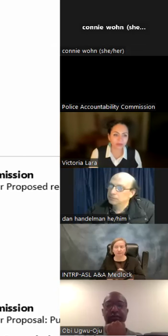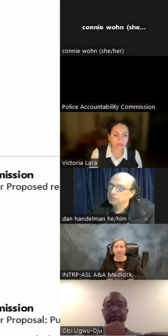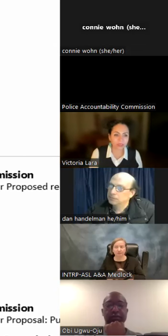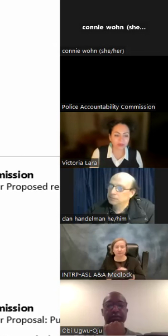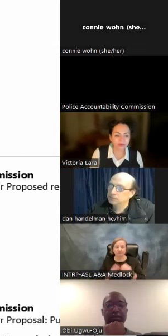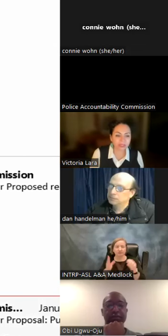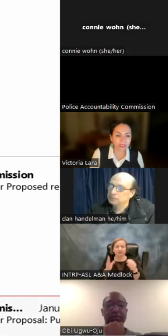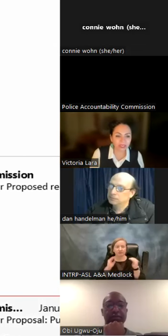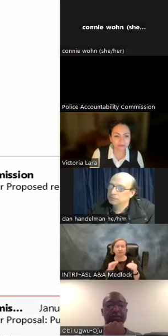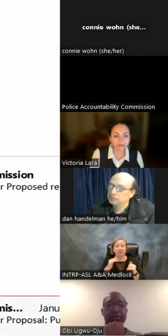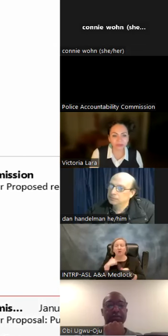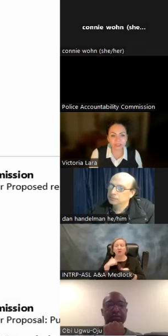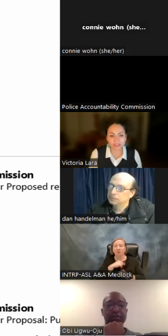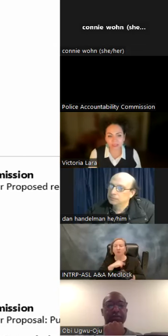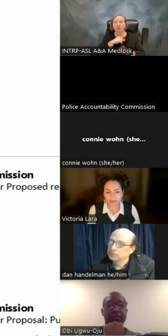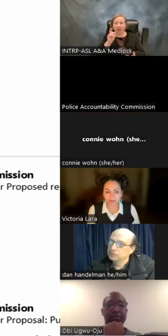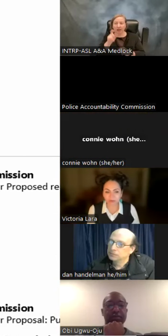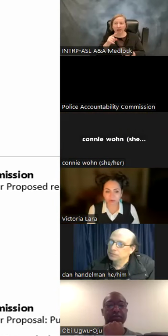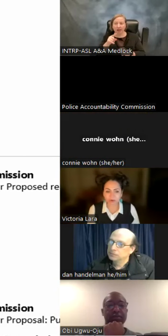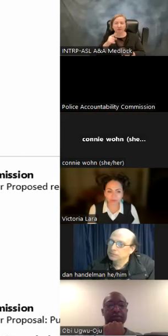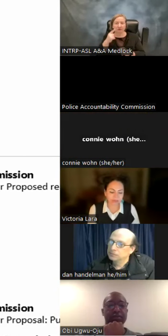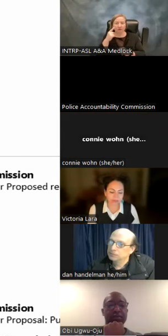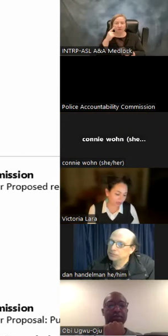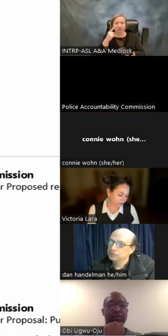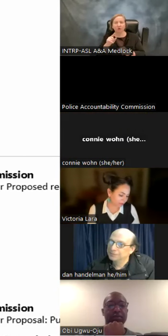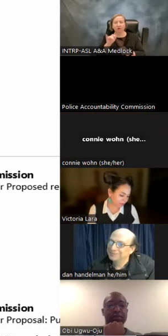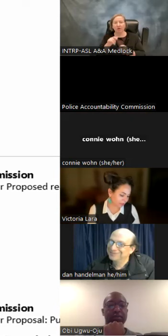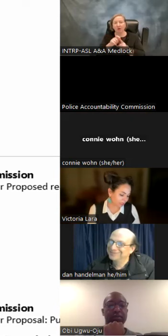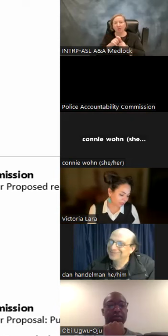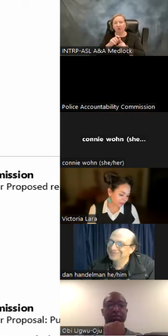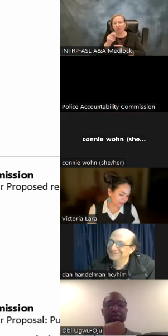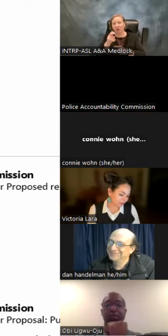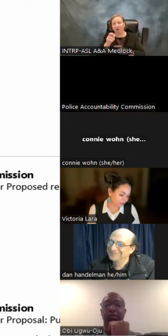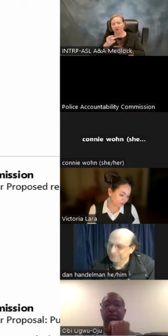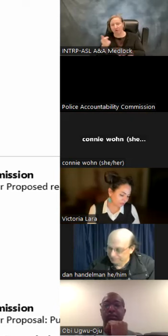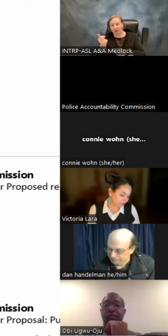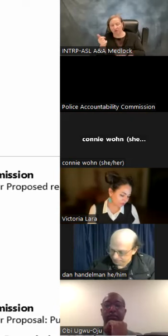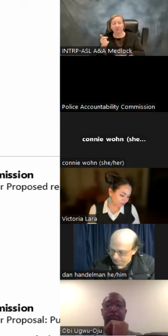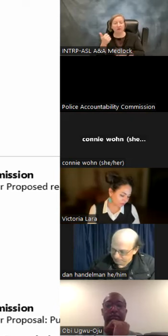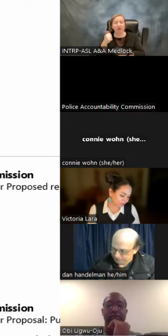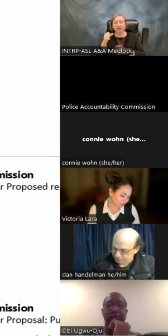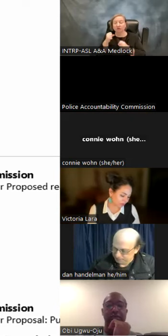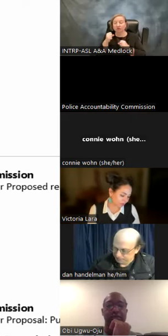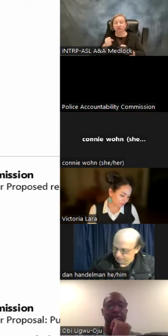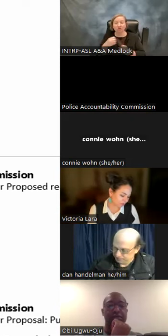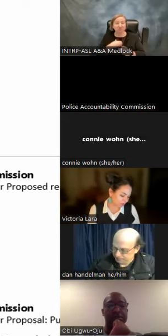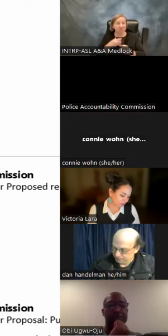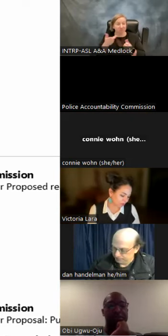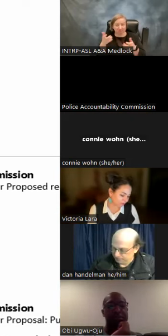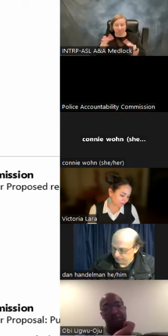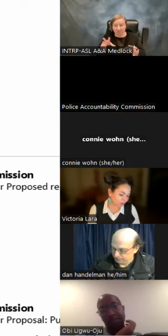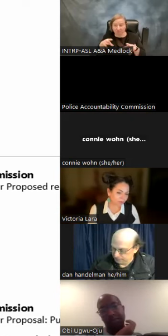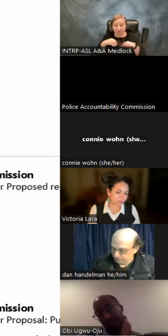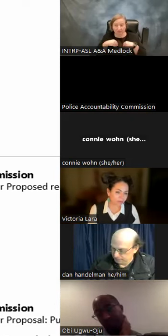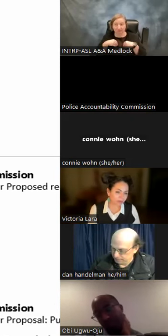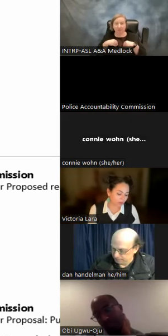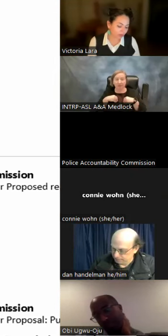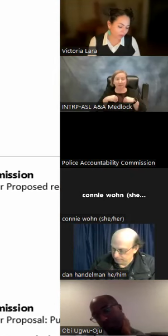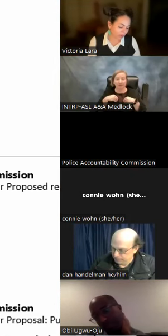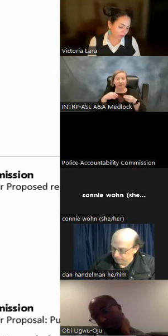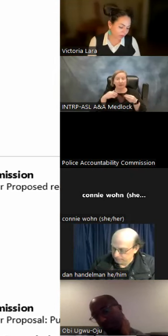Then I'm gonna ask for taking the word over out. Is there a strong opposition to changing